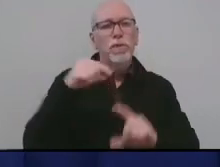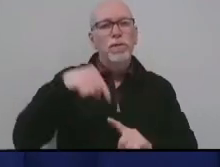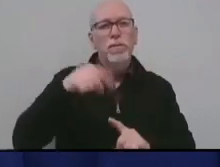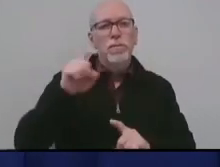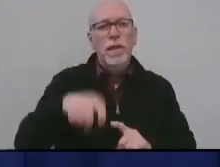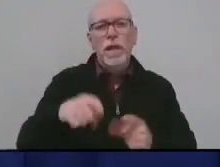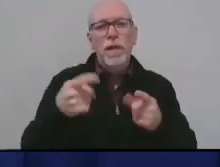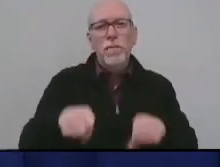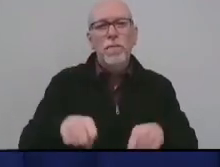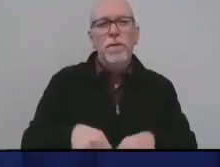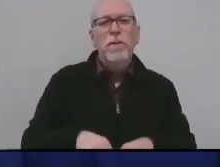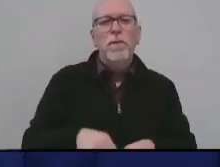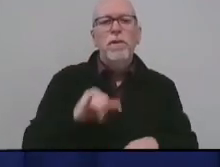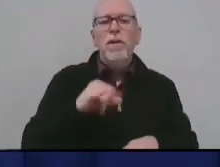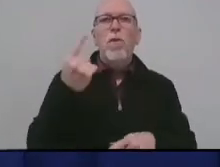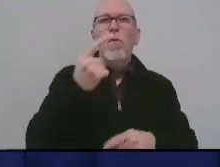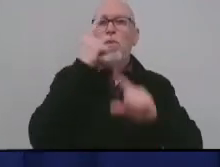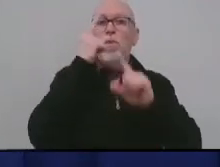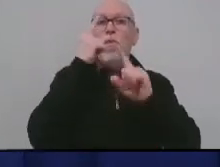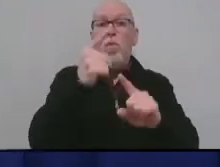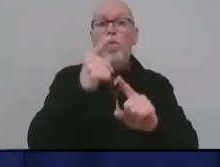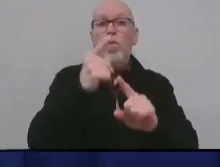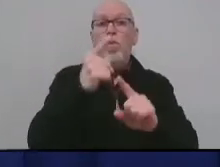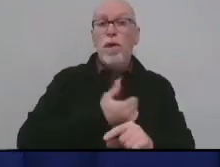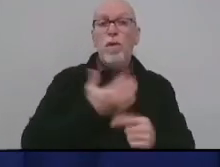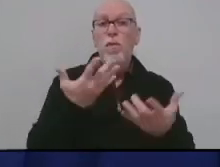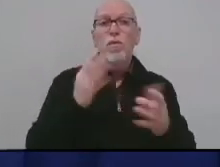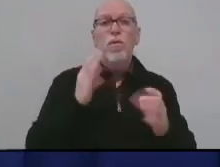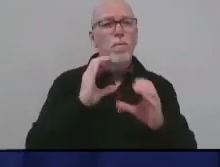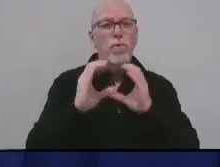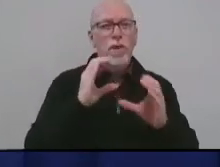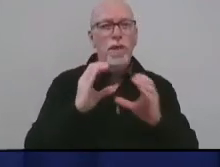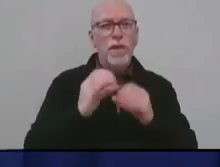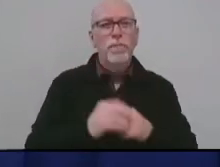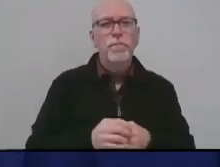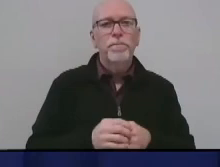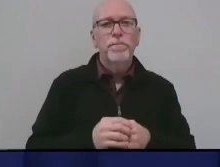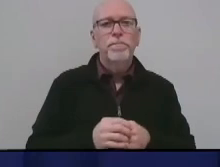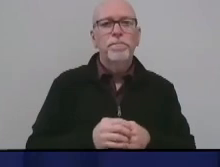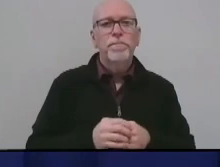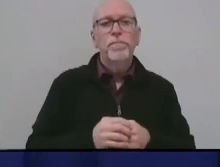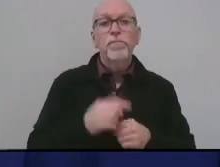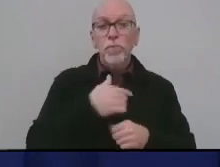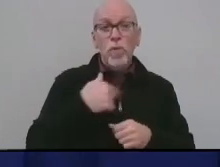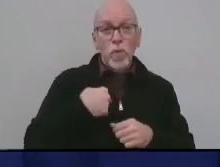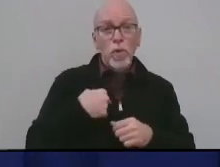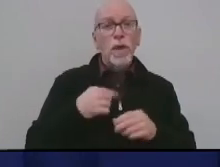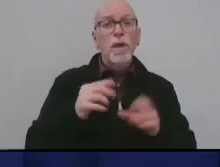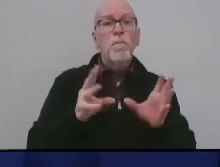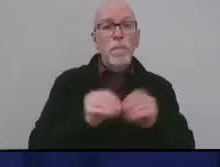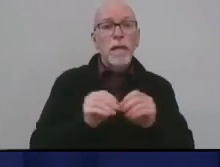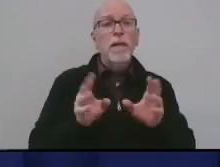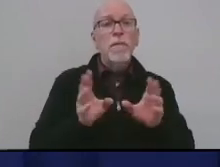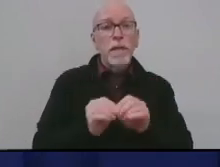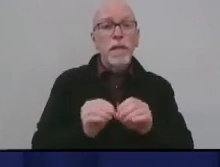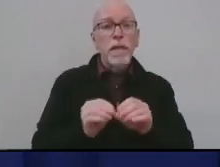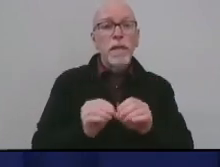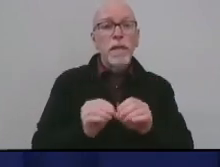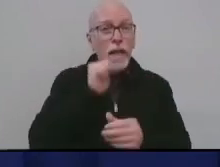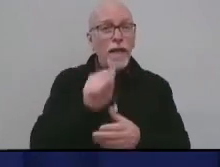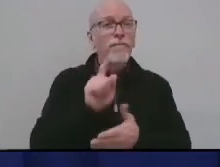underlying goal of ours is to communicate. We do meet and have meetings every single week